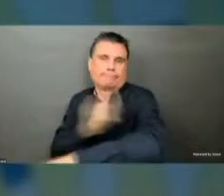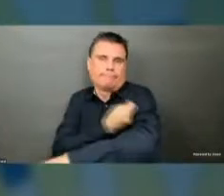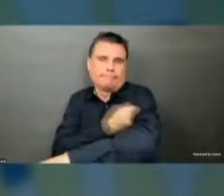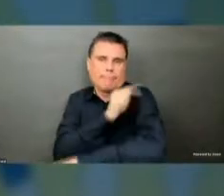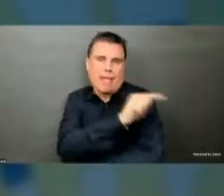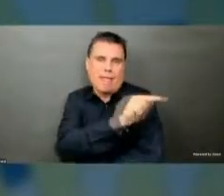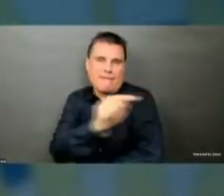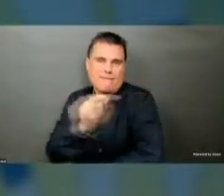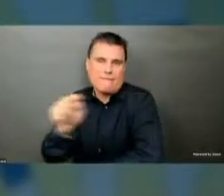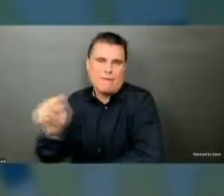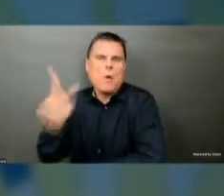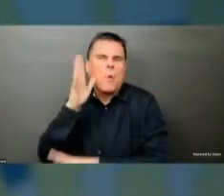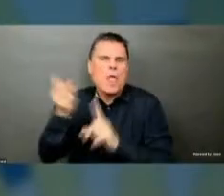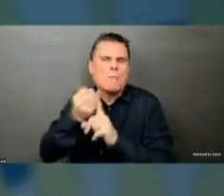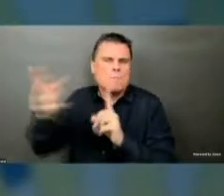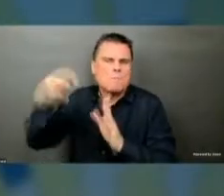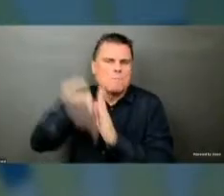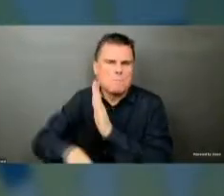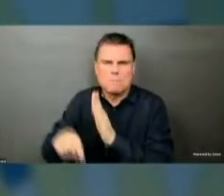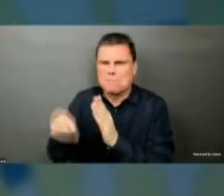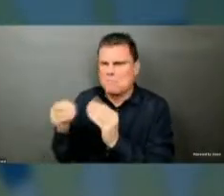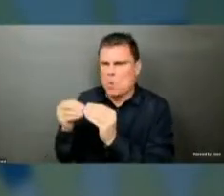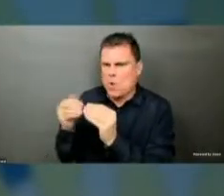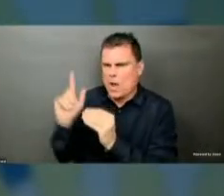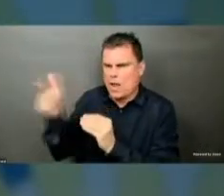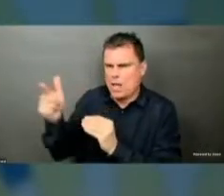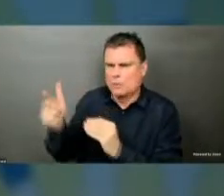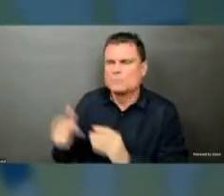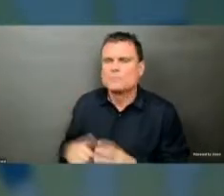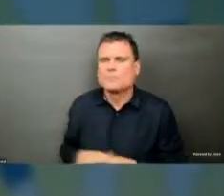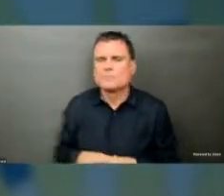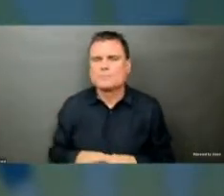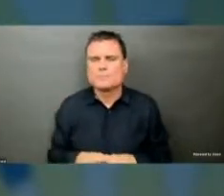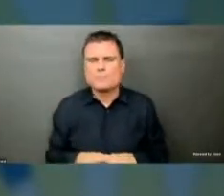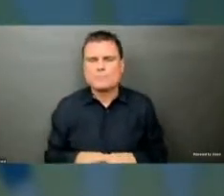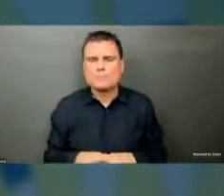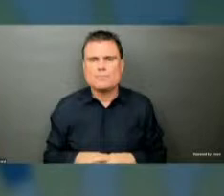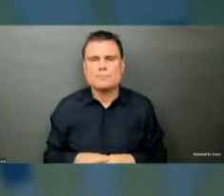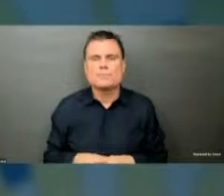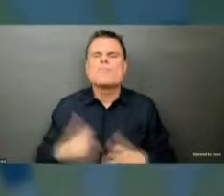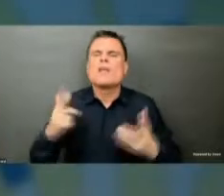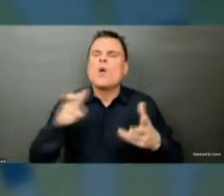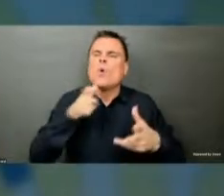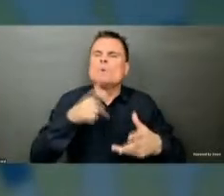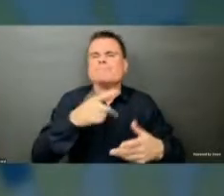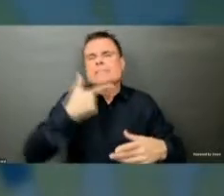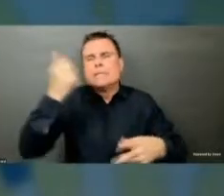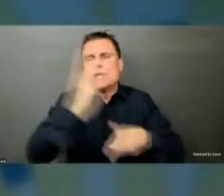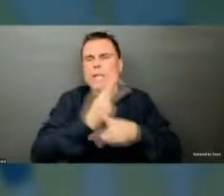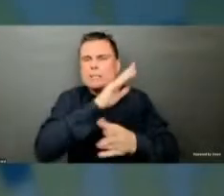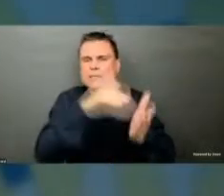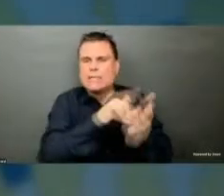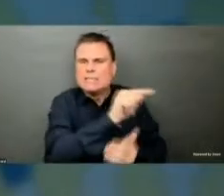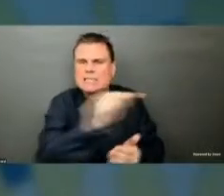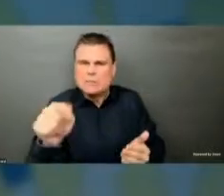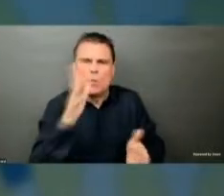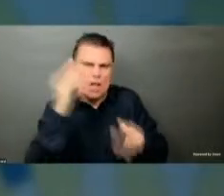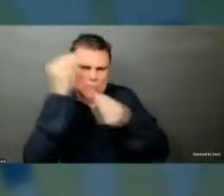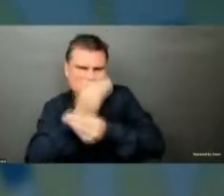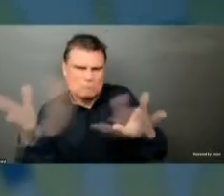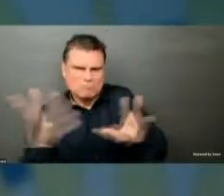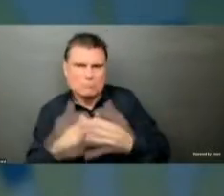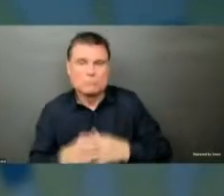by care facility in the coming week. But there are some people who have not been able to